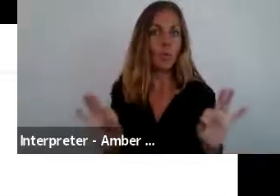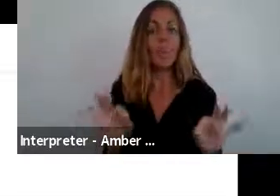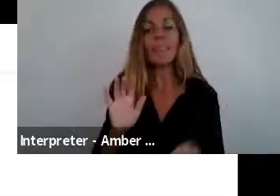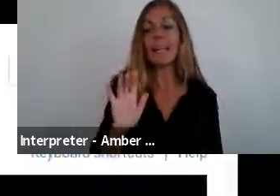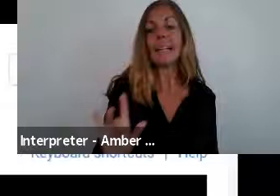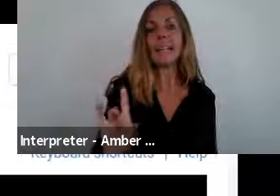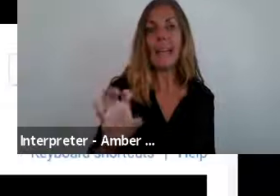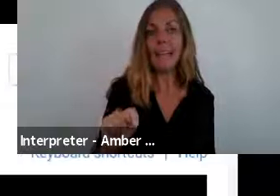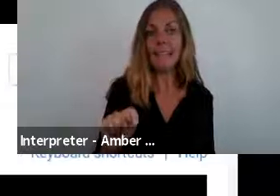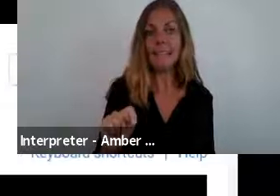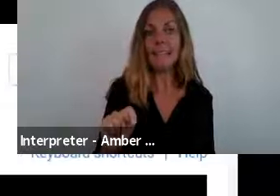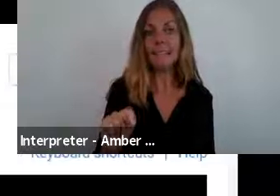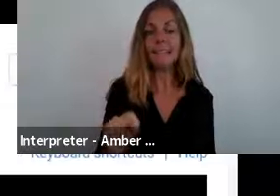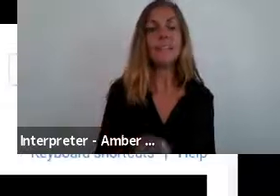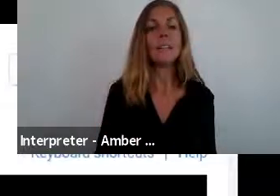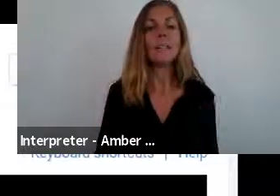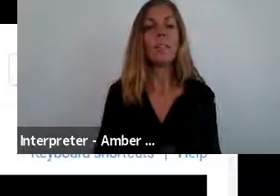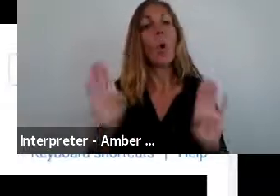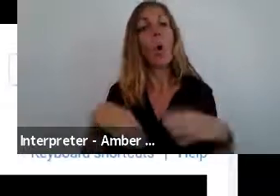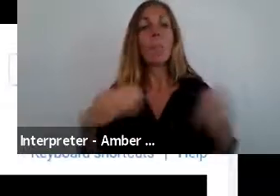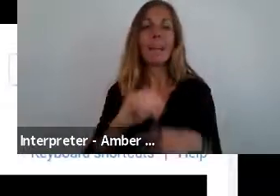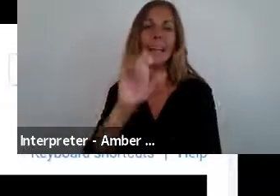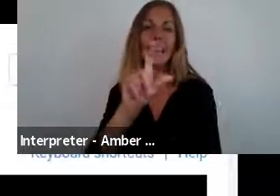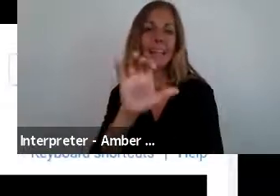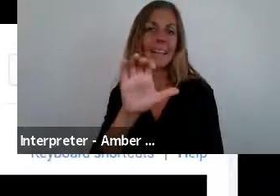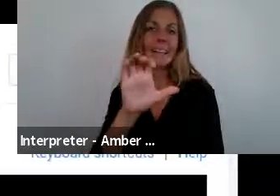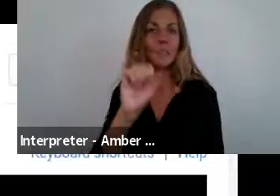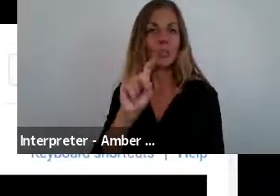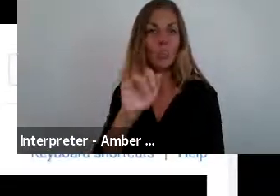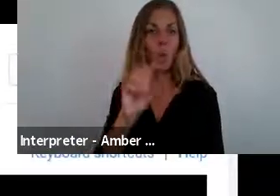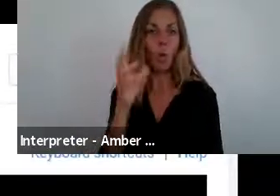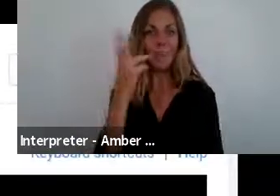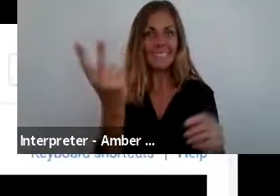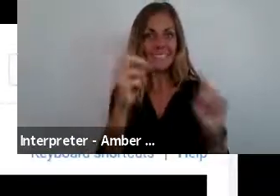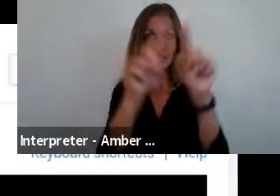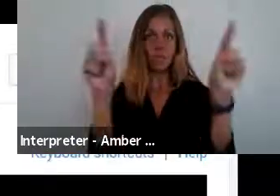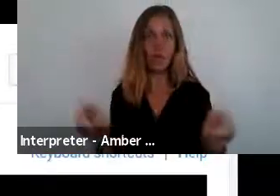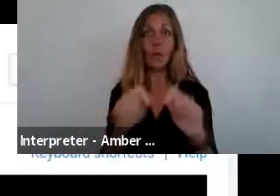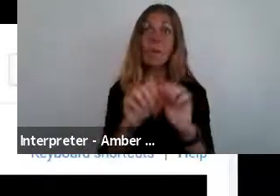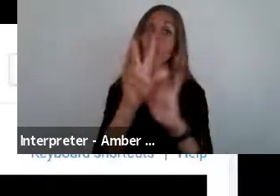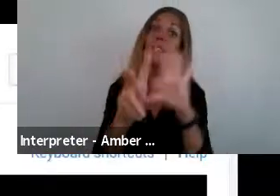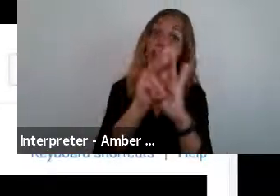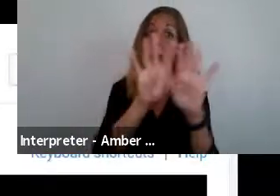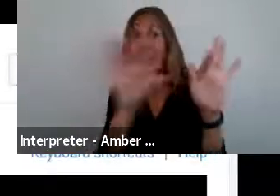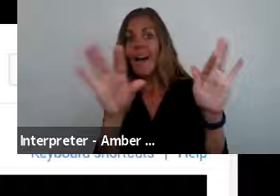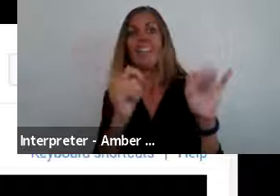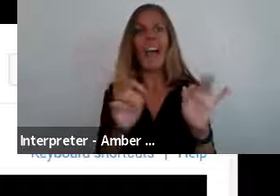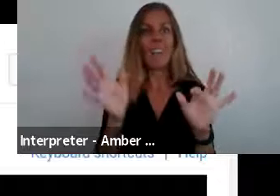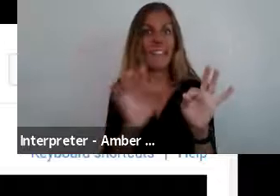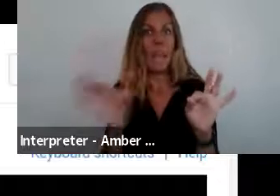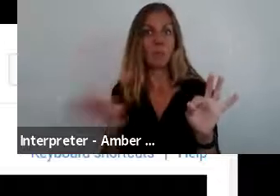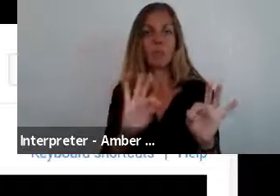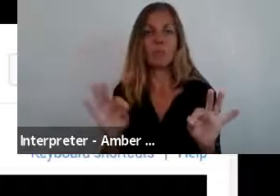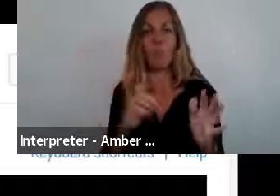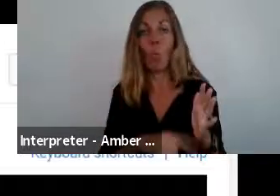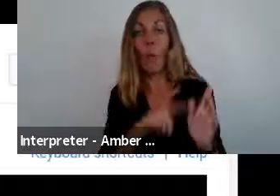Studio. And you open it in the Classic Studio, and you'll get this screen that has your video in a frame, and it has all of the captions that it came up with